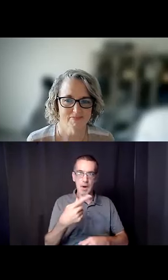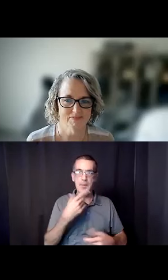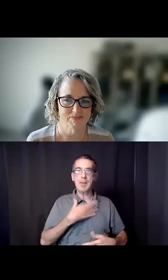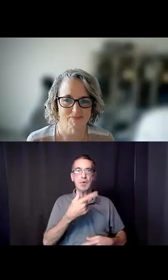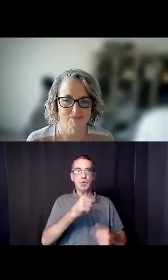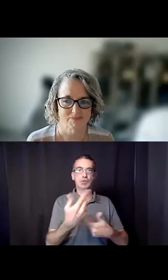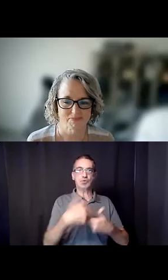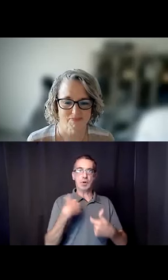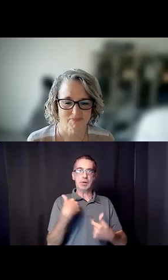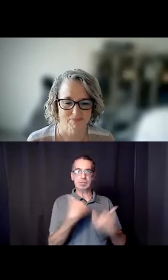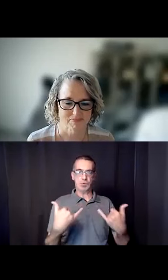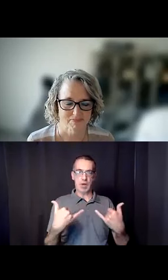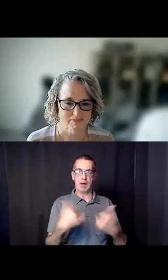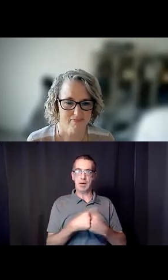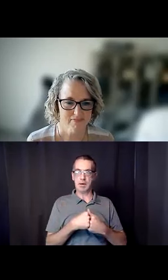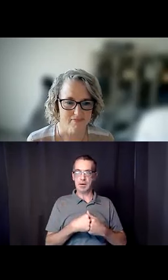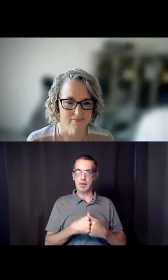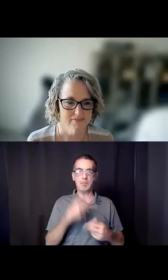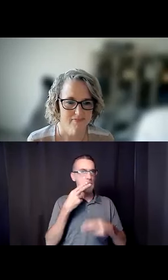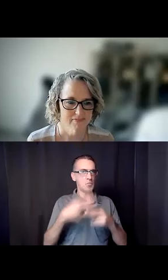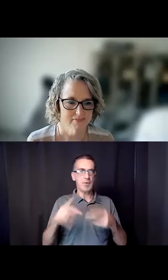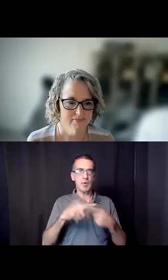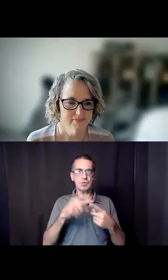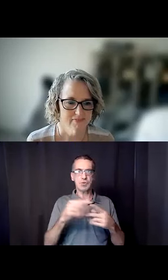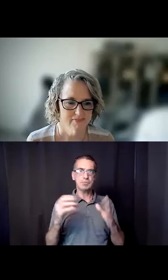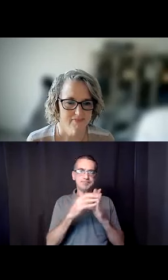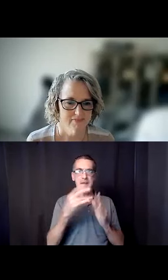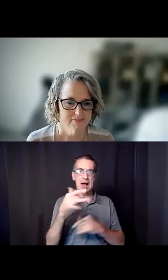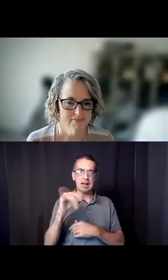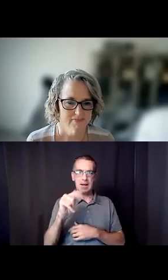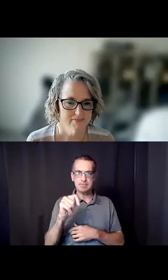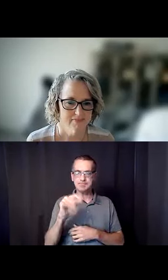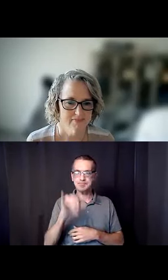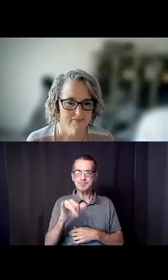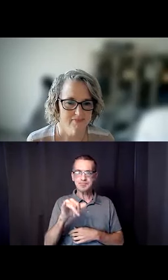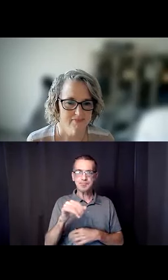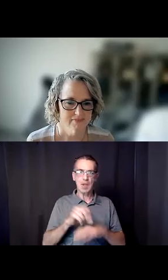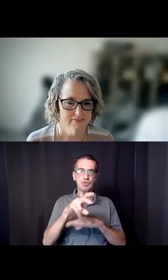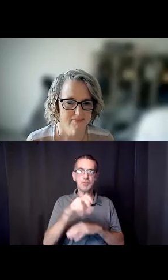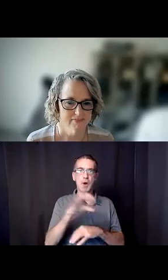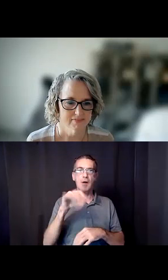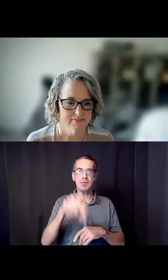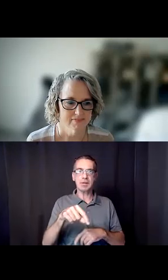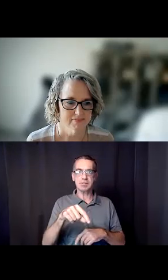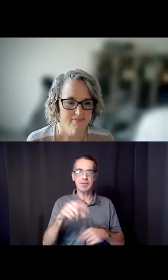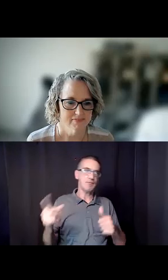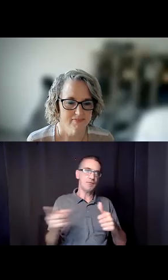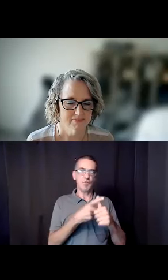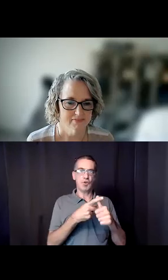you could join us today. So just briefly, I wanted to highlight that kind of jumping off of this